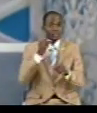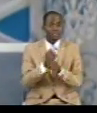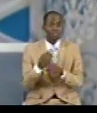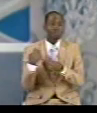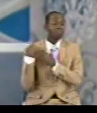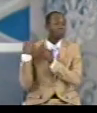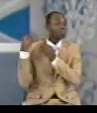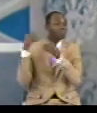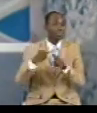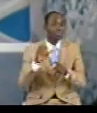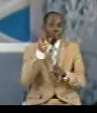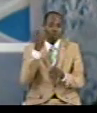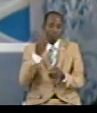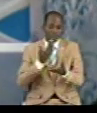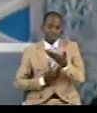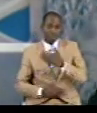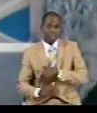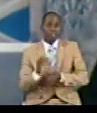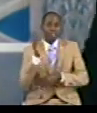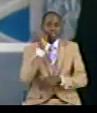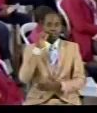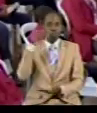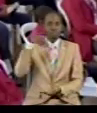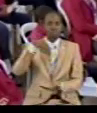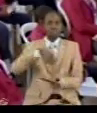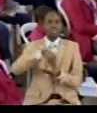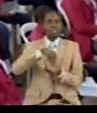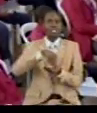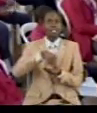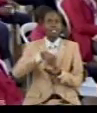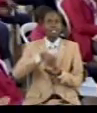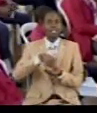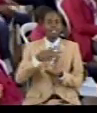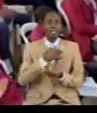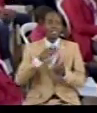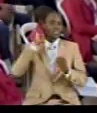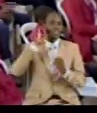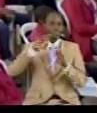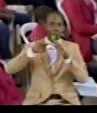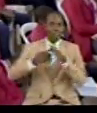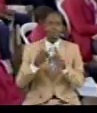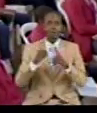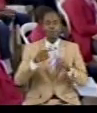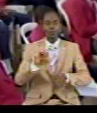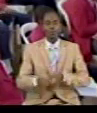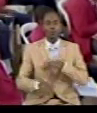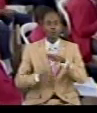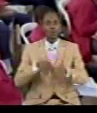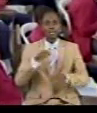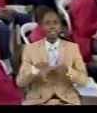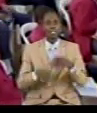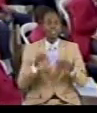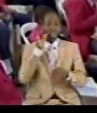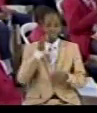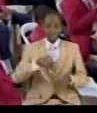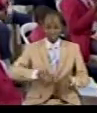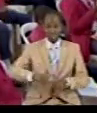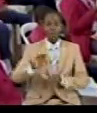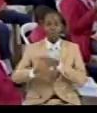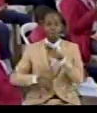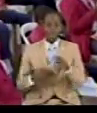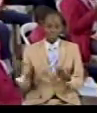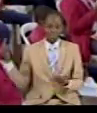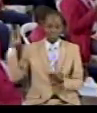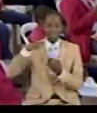she got up on her 2 feet and began to walk. She's still walking today. Even after